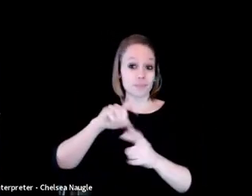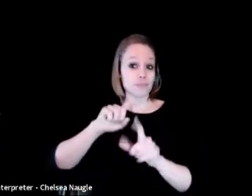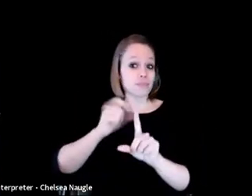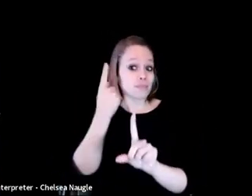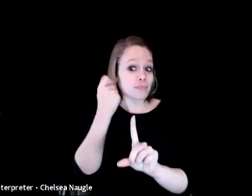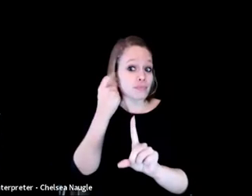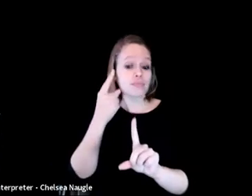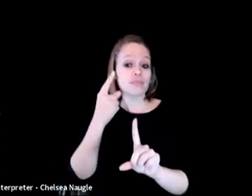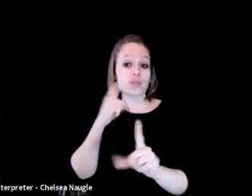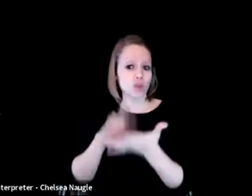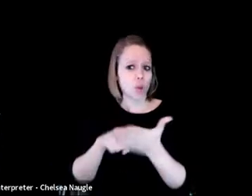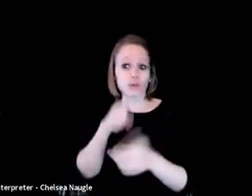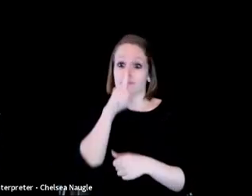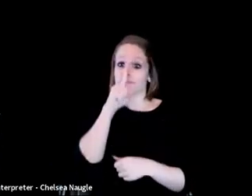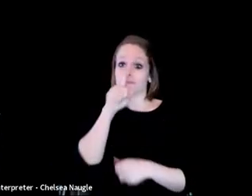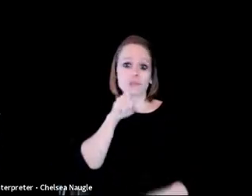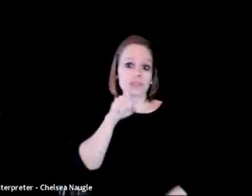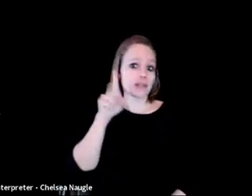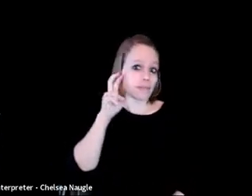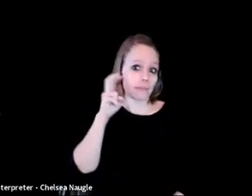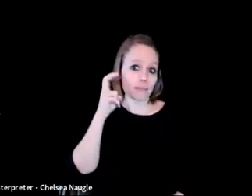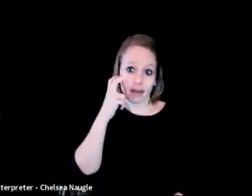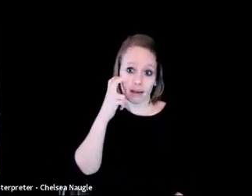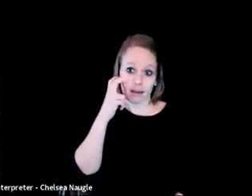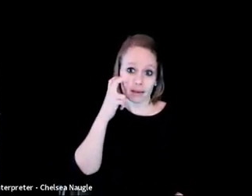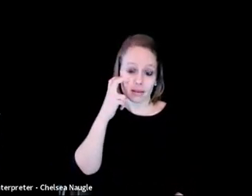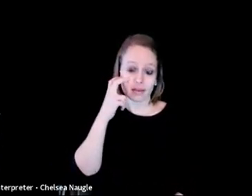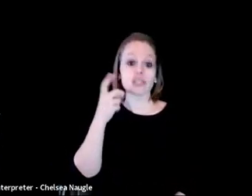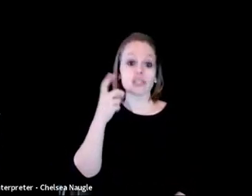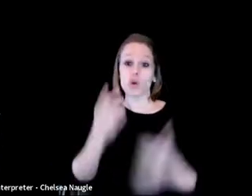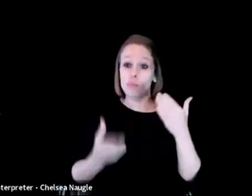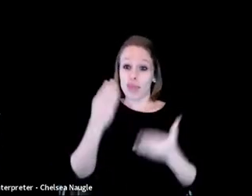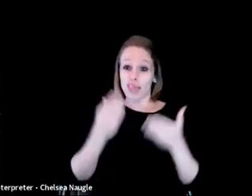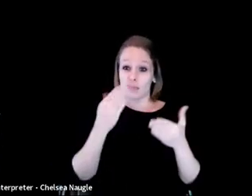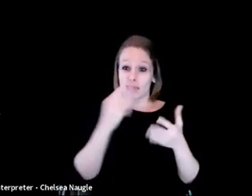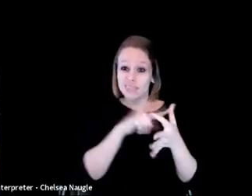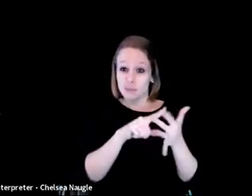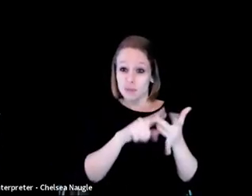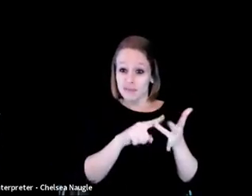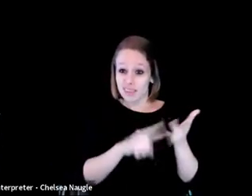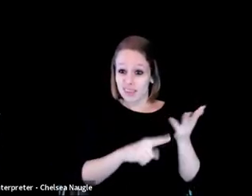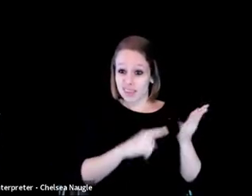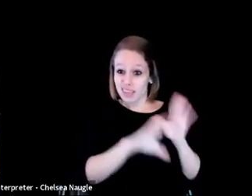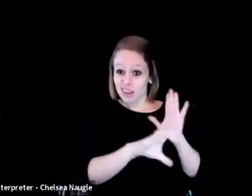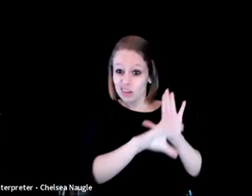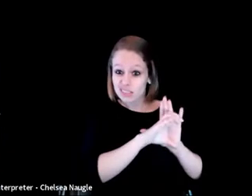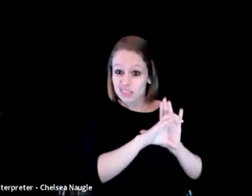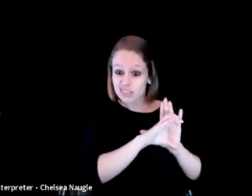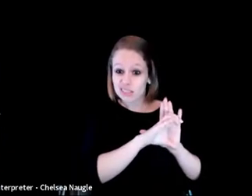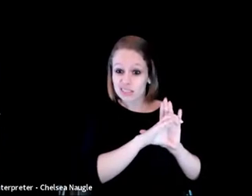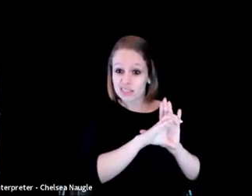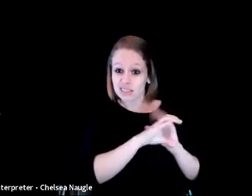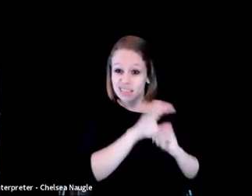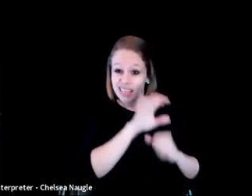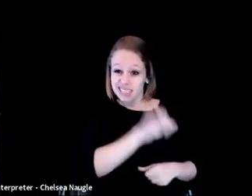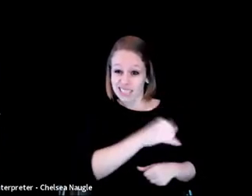deafblindness, could all of those features that you might think that you're seeing, could they also be explained just because of the fact that they